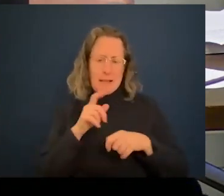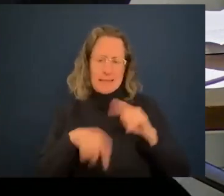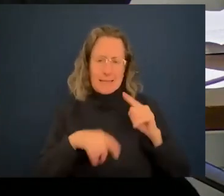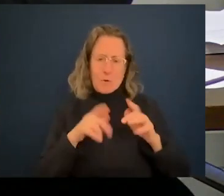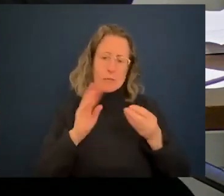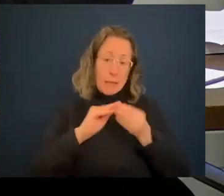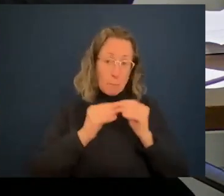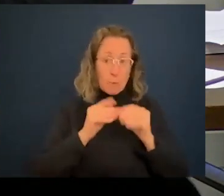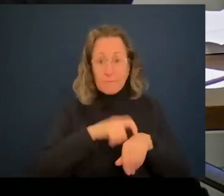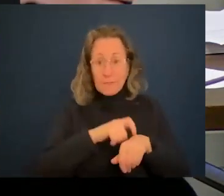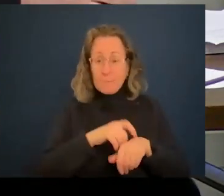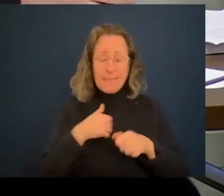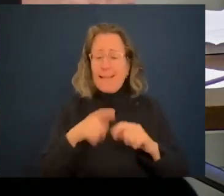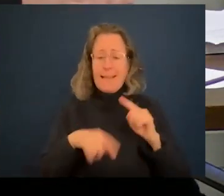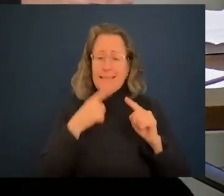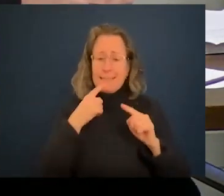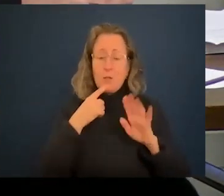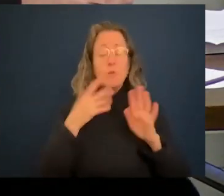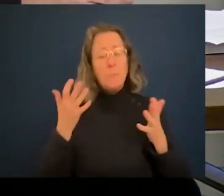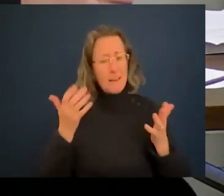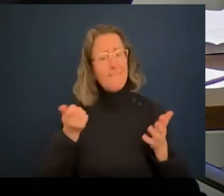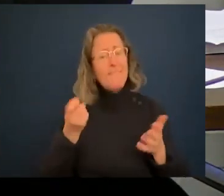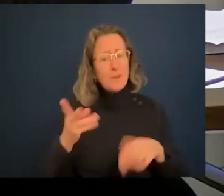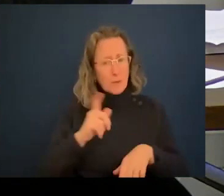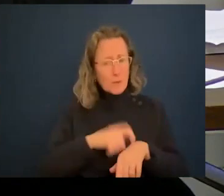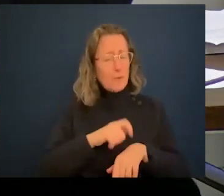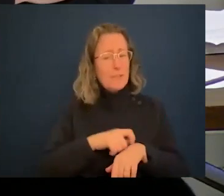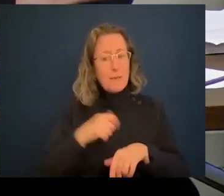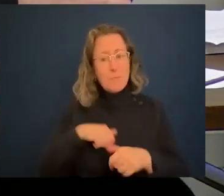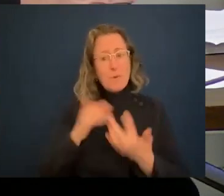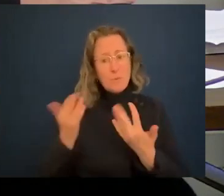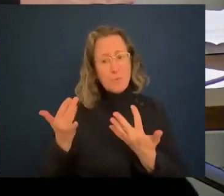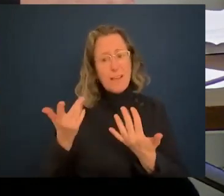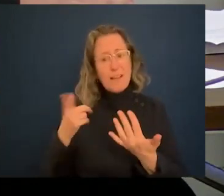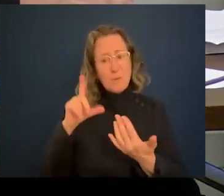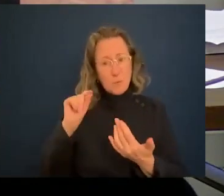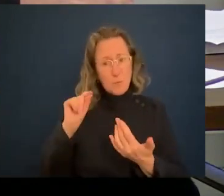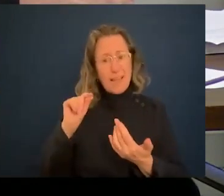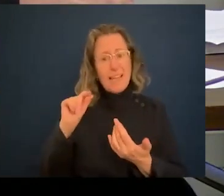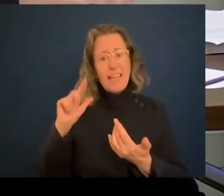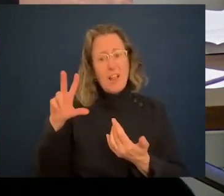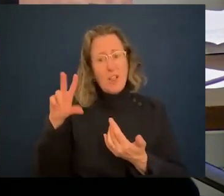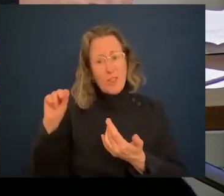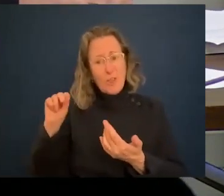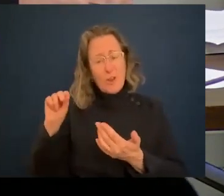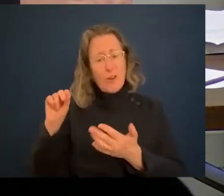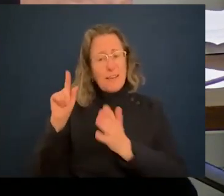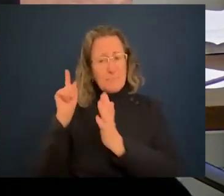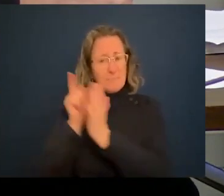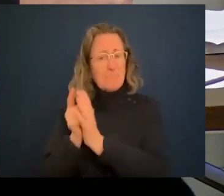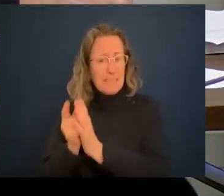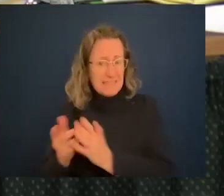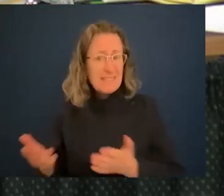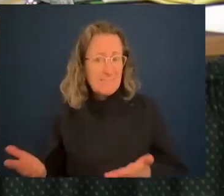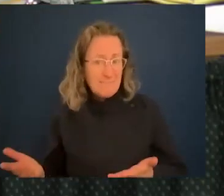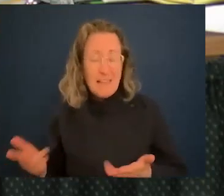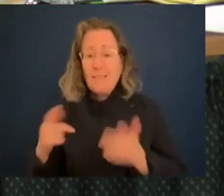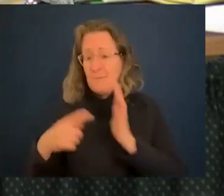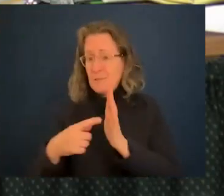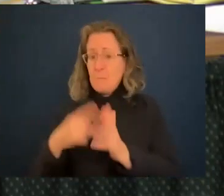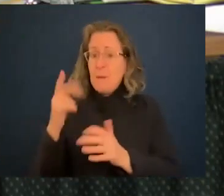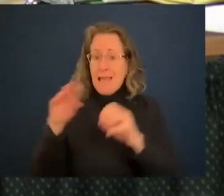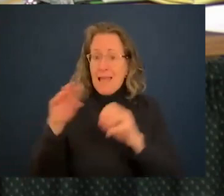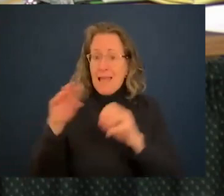others here that they had in town you were committed to other towns came from their West Townsend station so does that mean